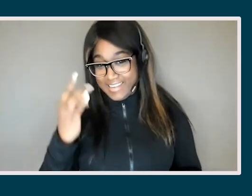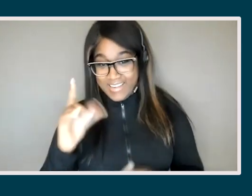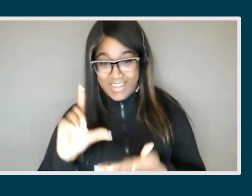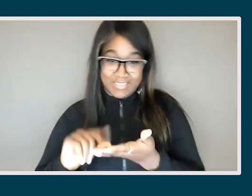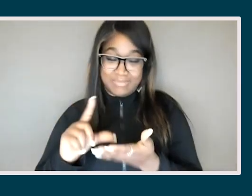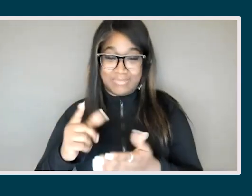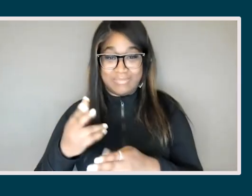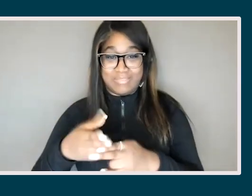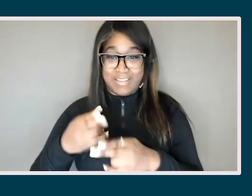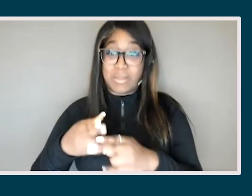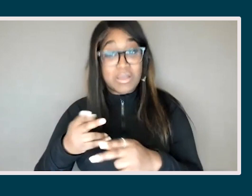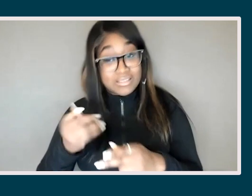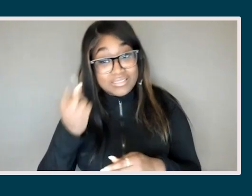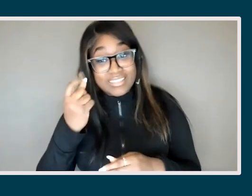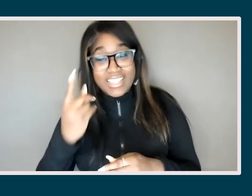as bad meat press,